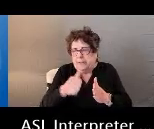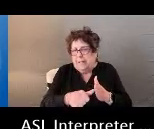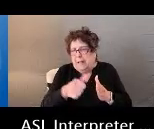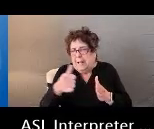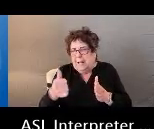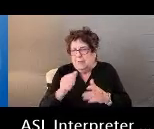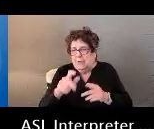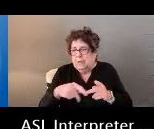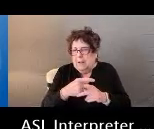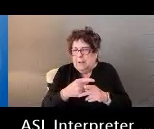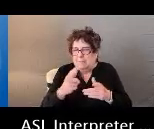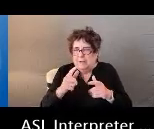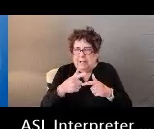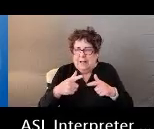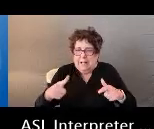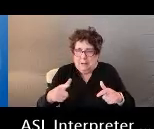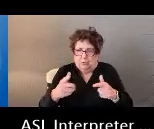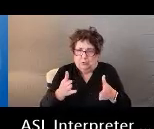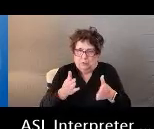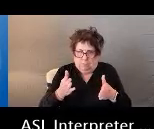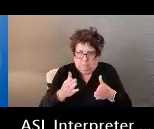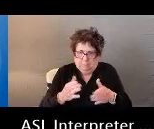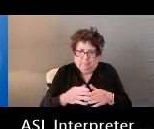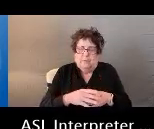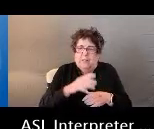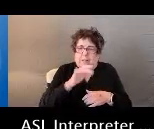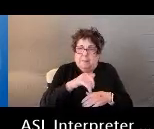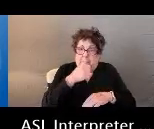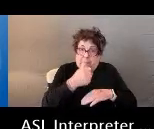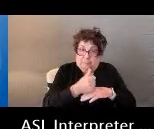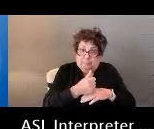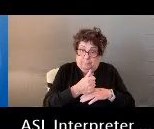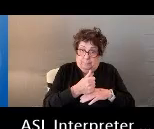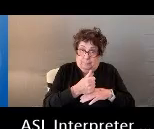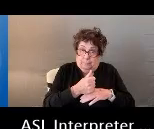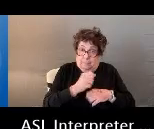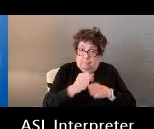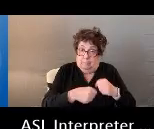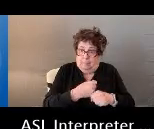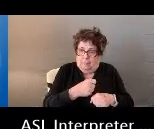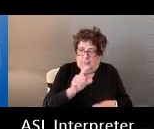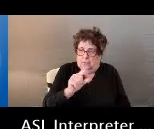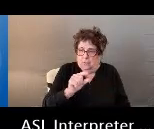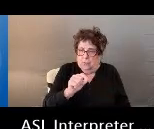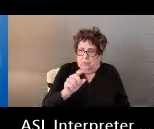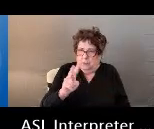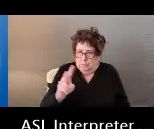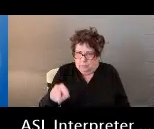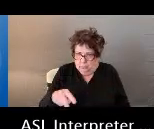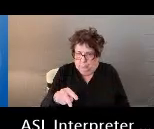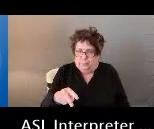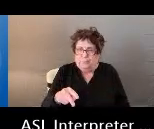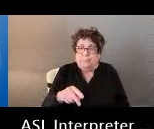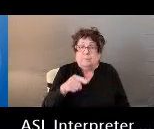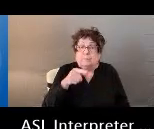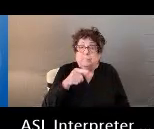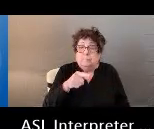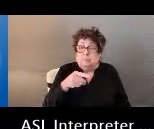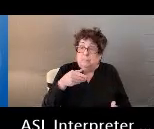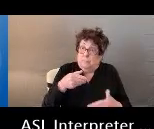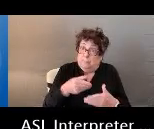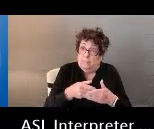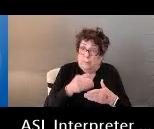And then towards the end of 2022, we also put together the set of policies and